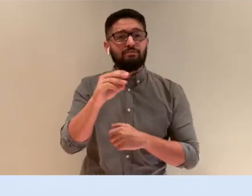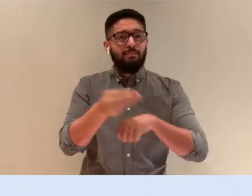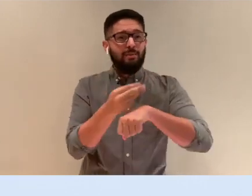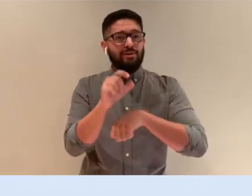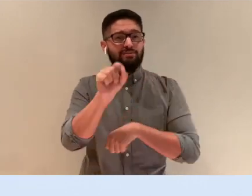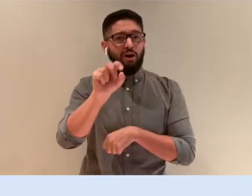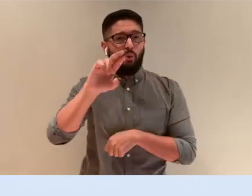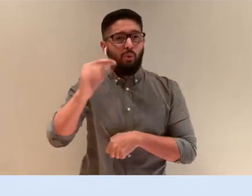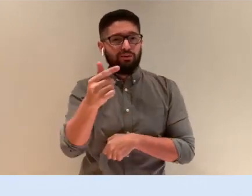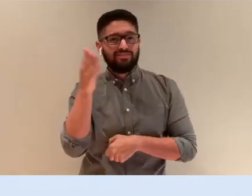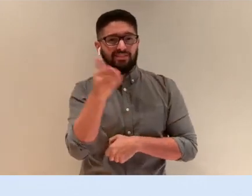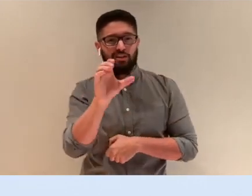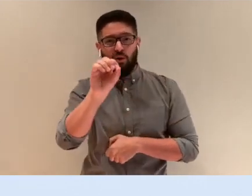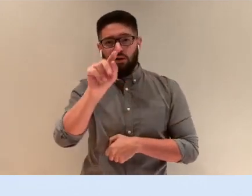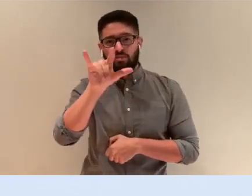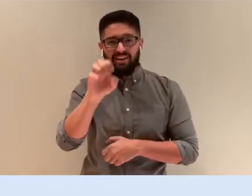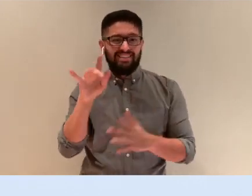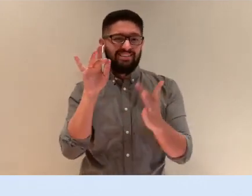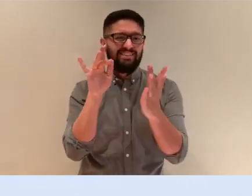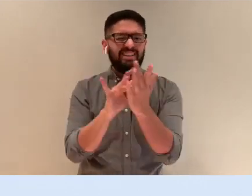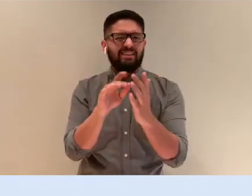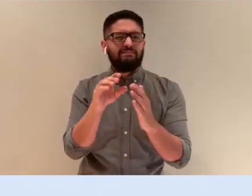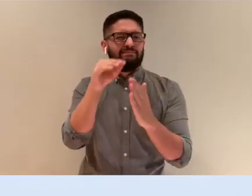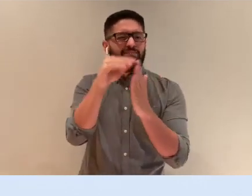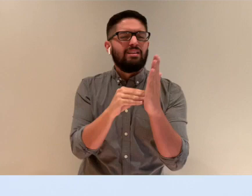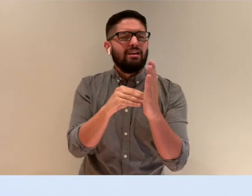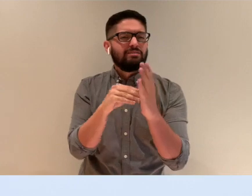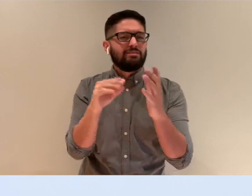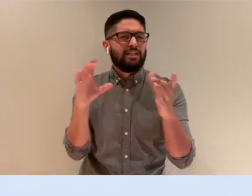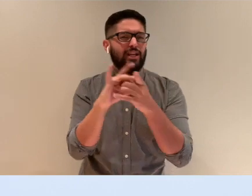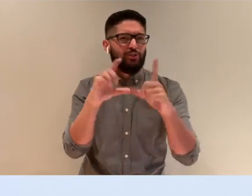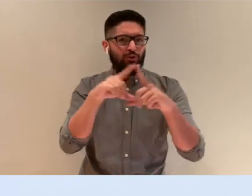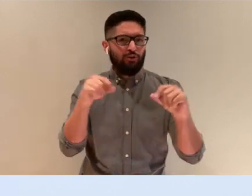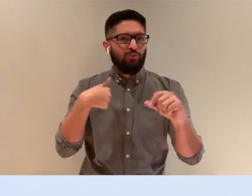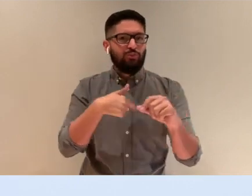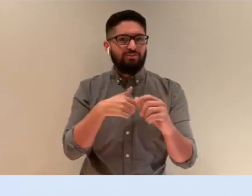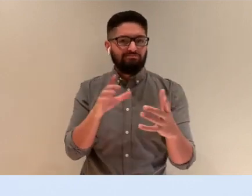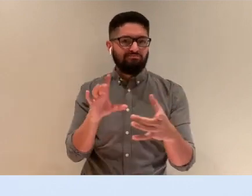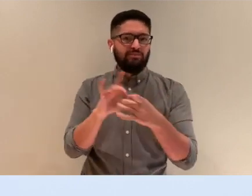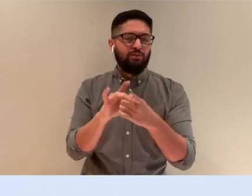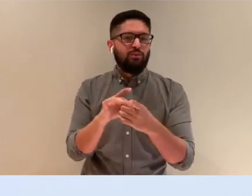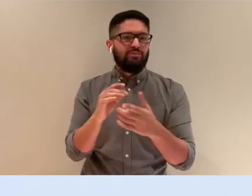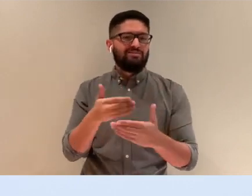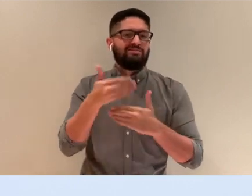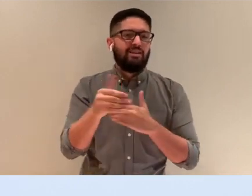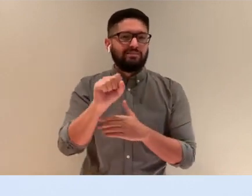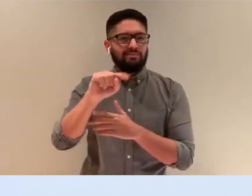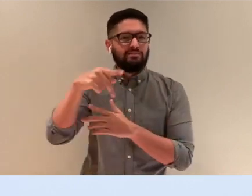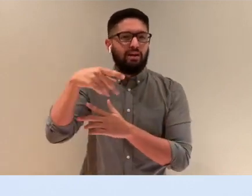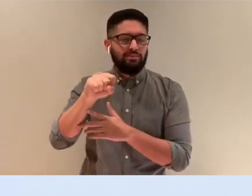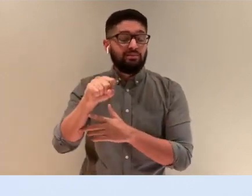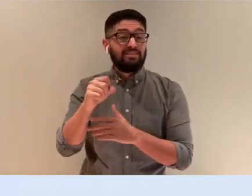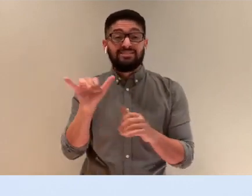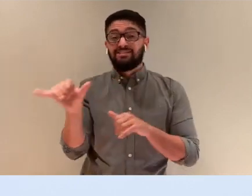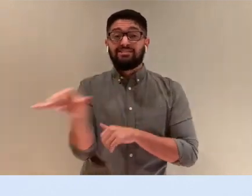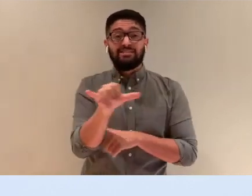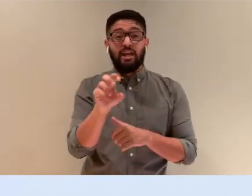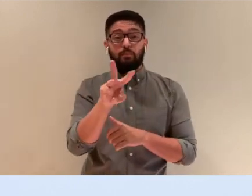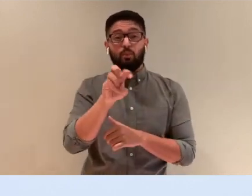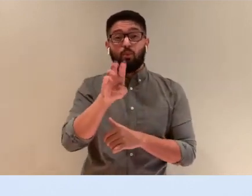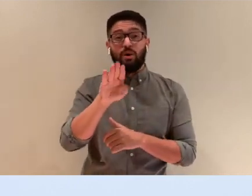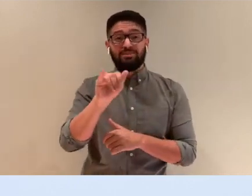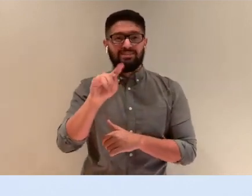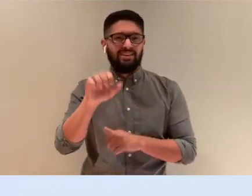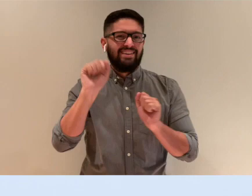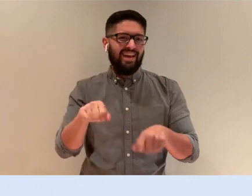visit cfmiami.org/online and click to fill out that connection card so that we can get you connected to next steps here at Christ Fellowship. But also at that